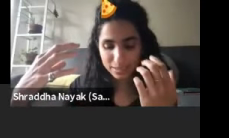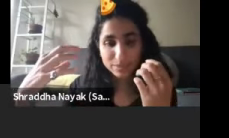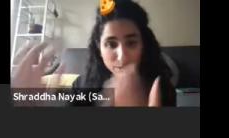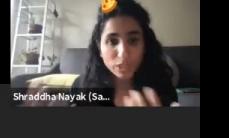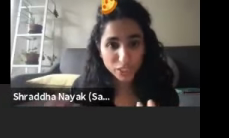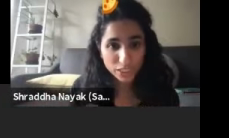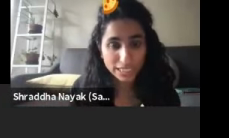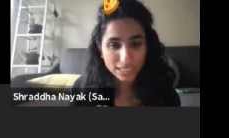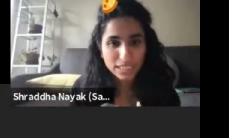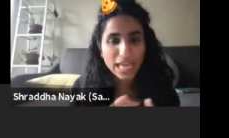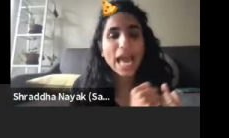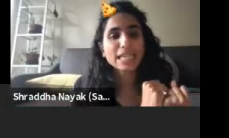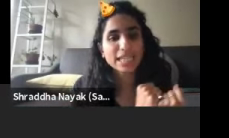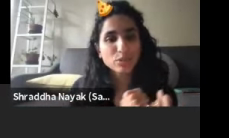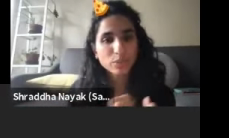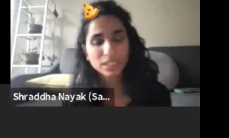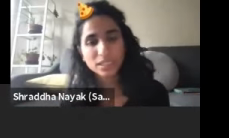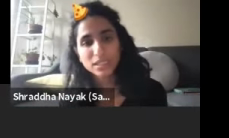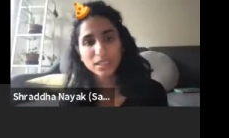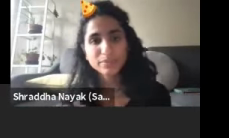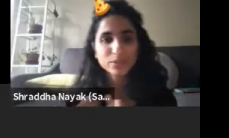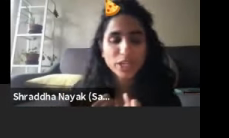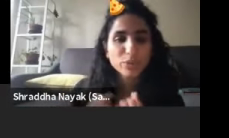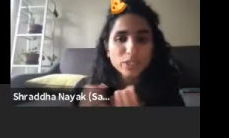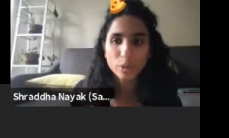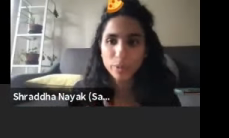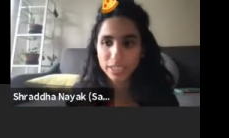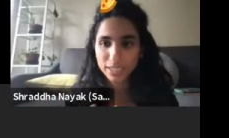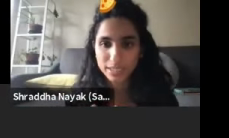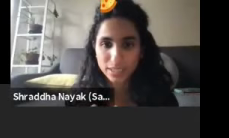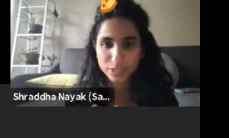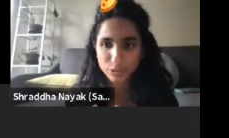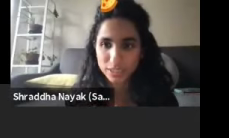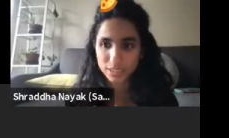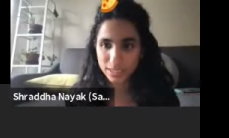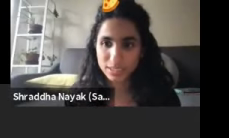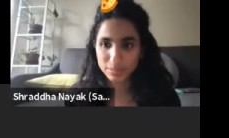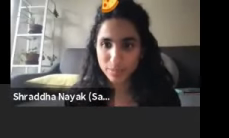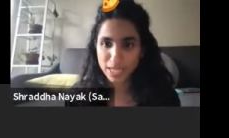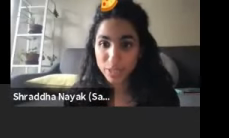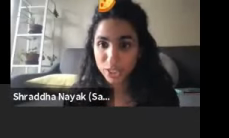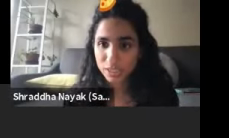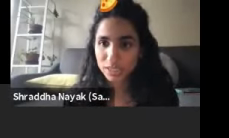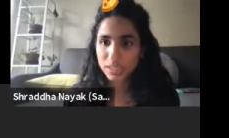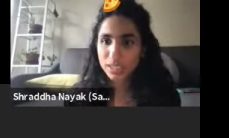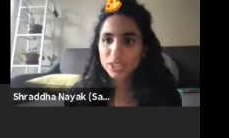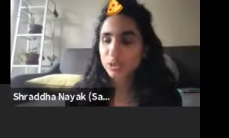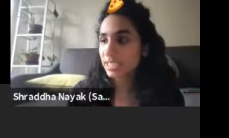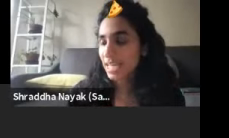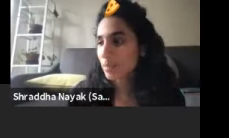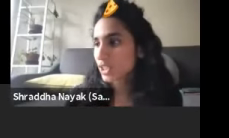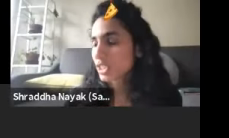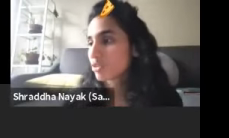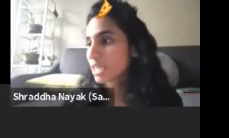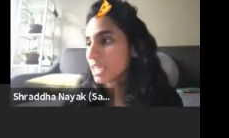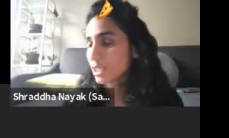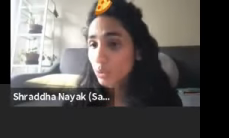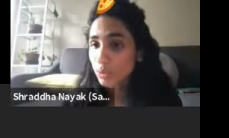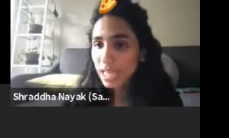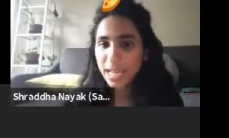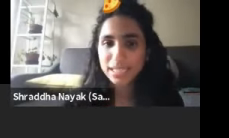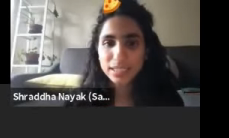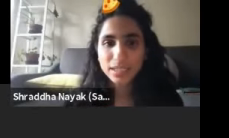So we get that simulation data, and then we try to incorporate it into this animation. So this animation is